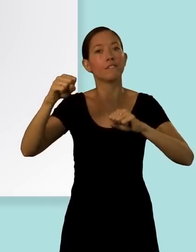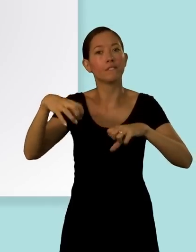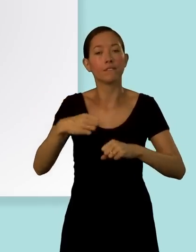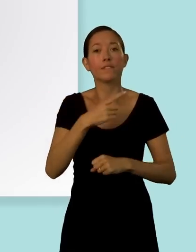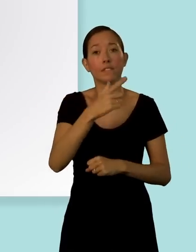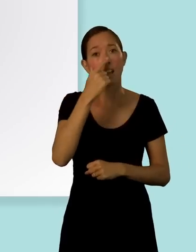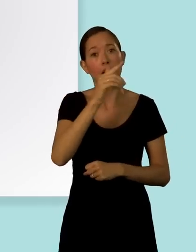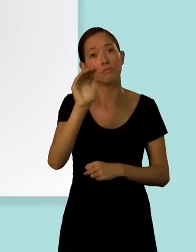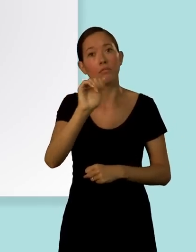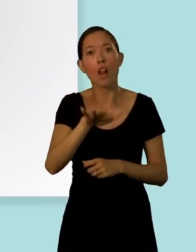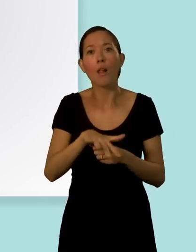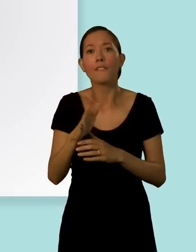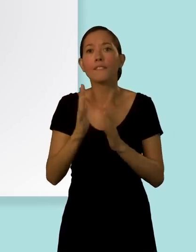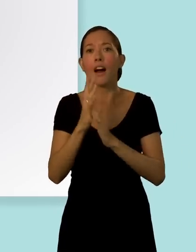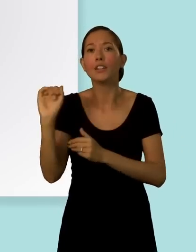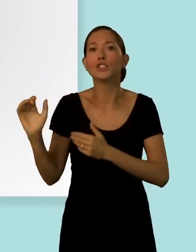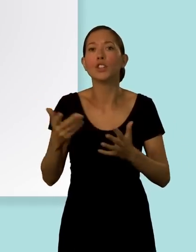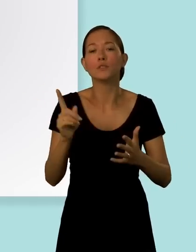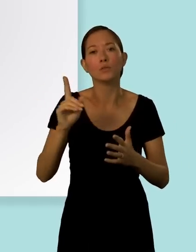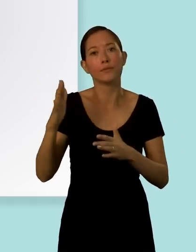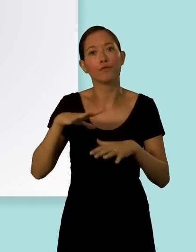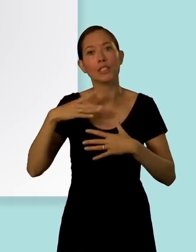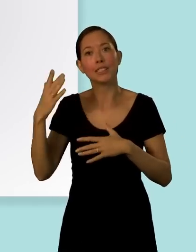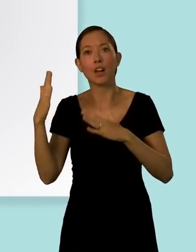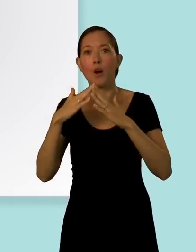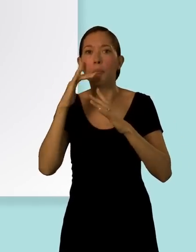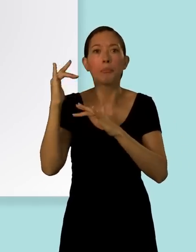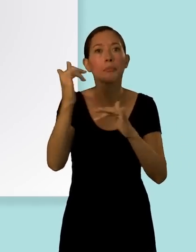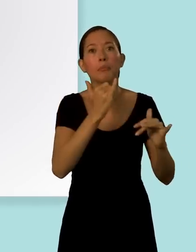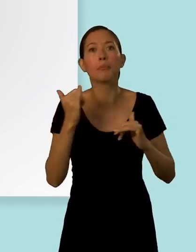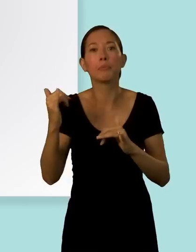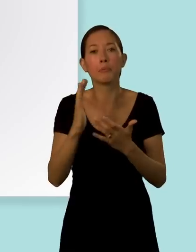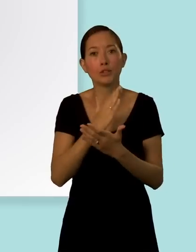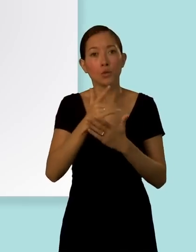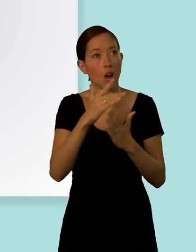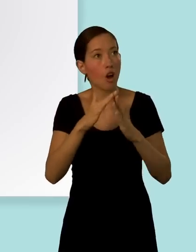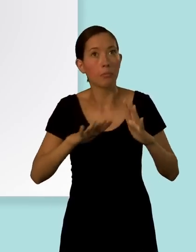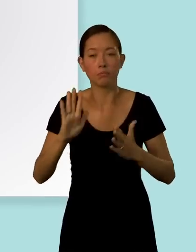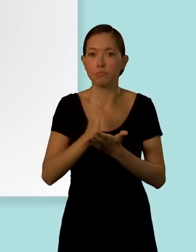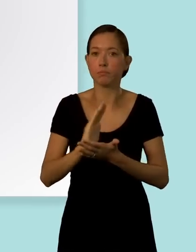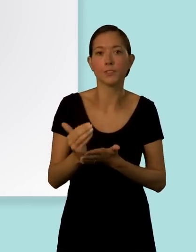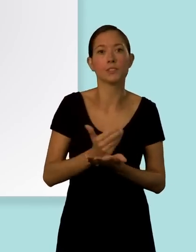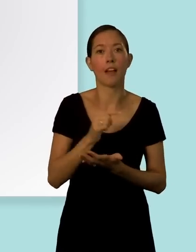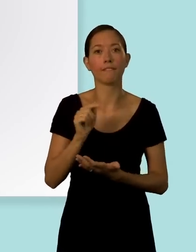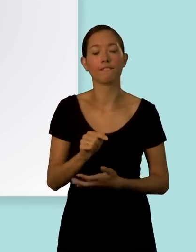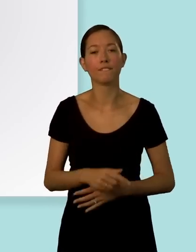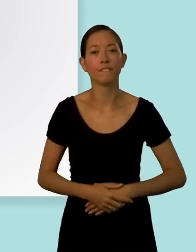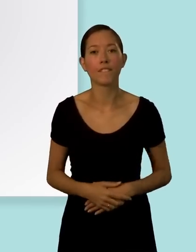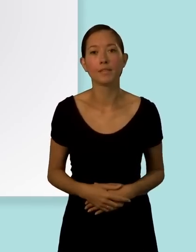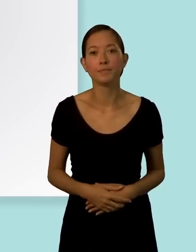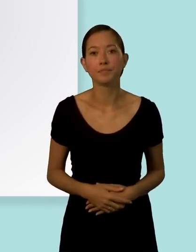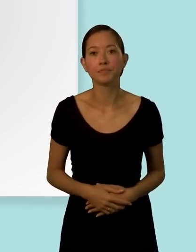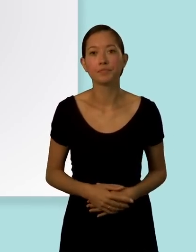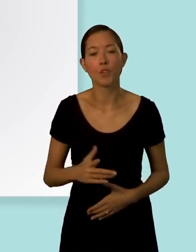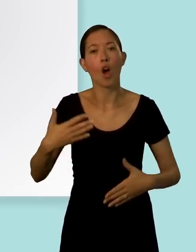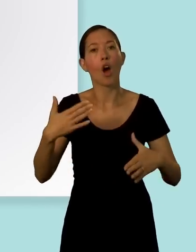local fire service about a free home safety visit to make sure your home is as safe as it can be. An